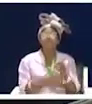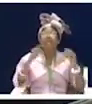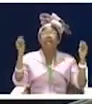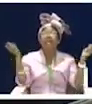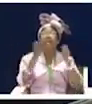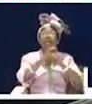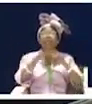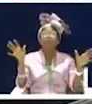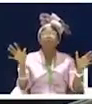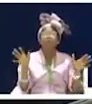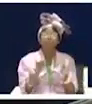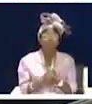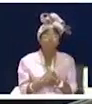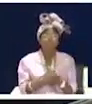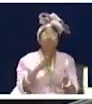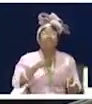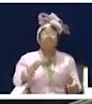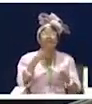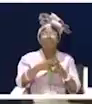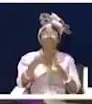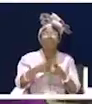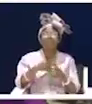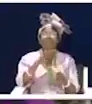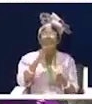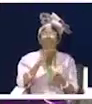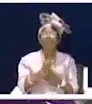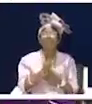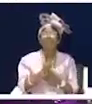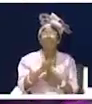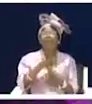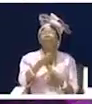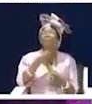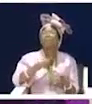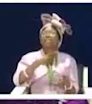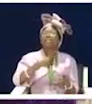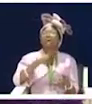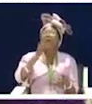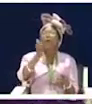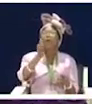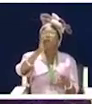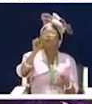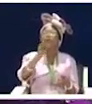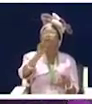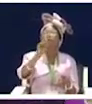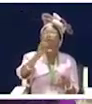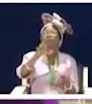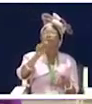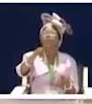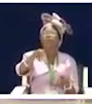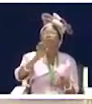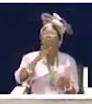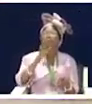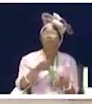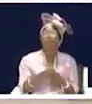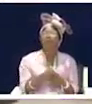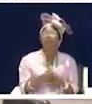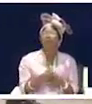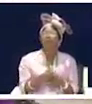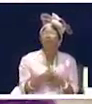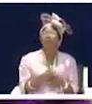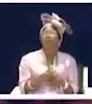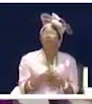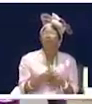Hallelujah. My name is Peter Ojolabi. I'm from God's Faithfulness Mega Zona Ekota Ogun Province. It's in